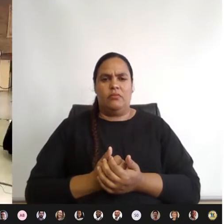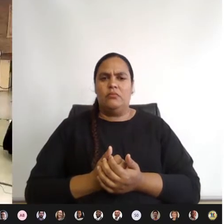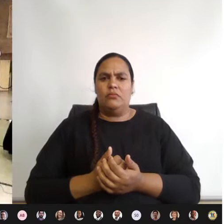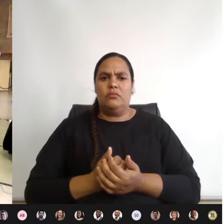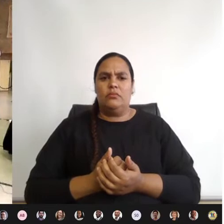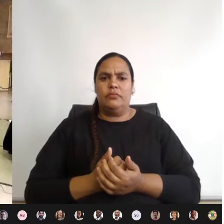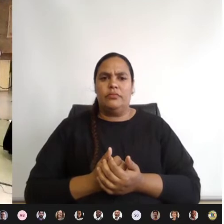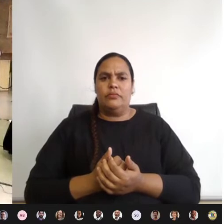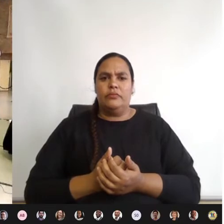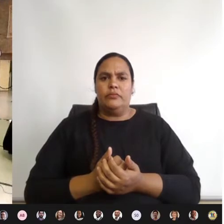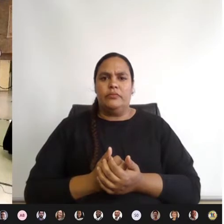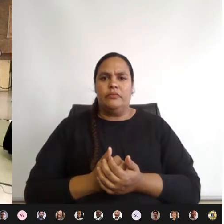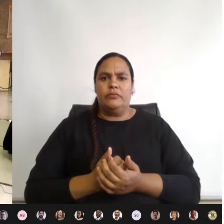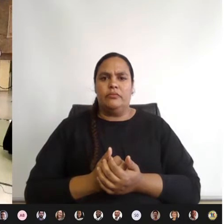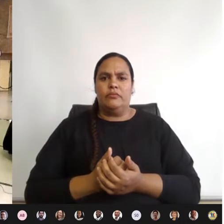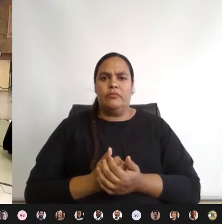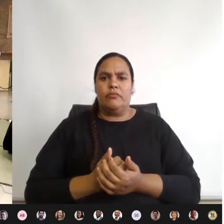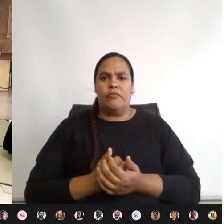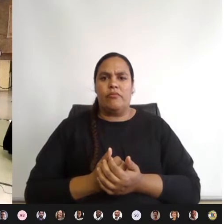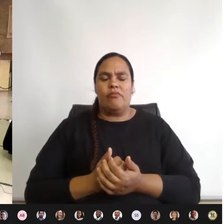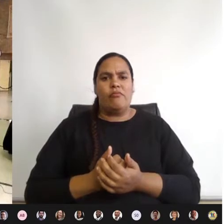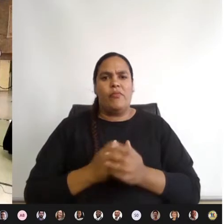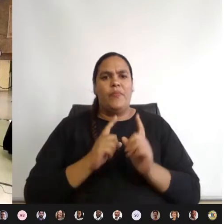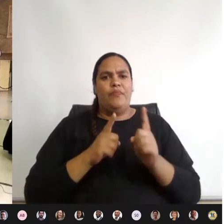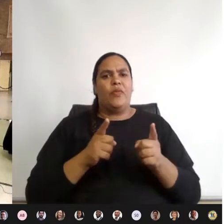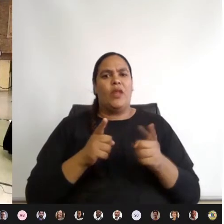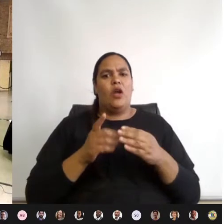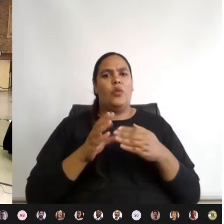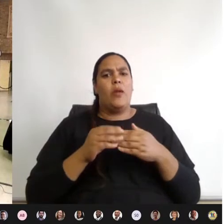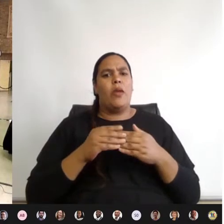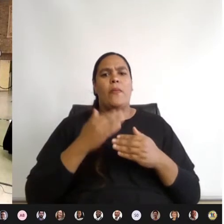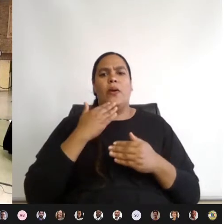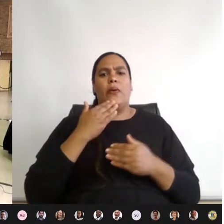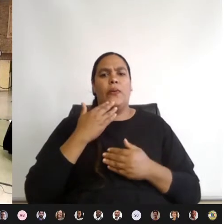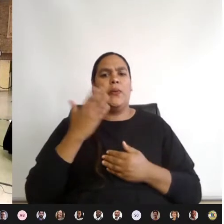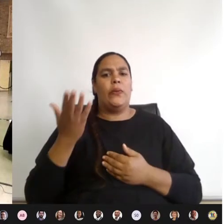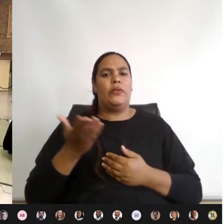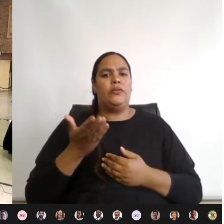Who is the honourable member speaking?